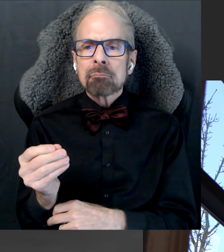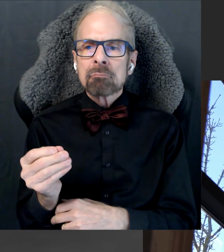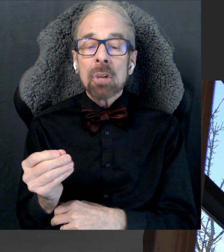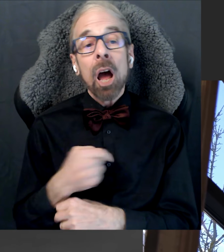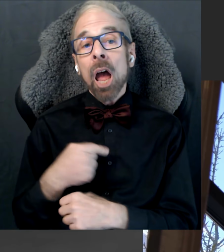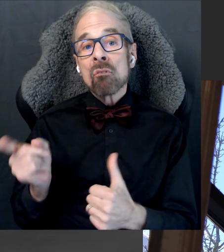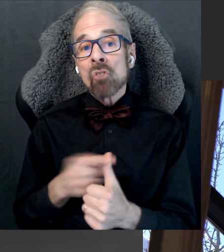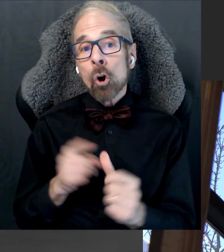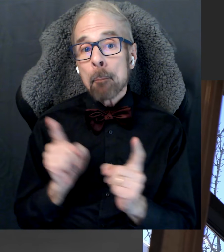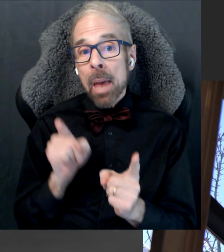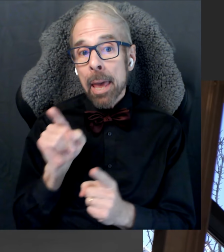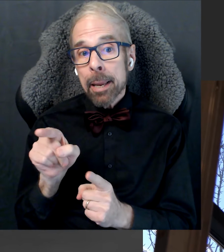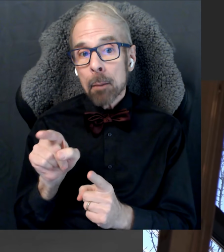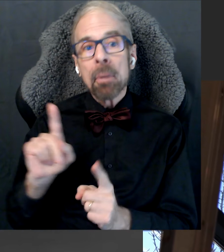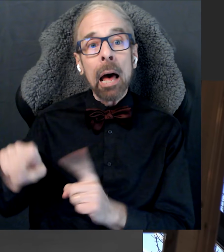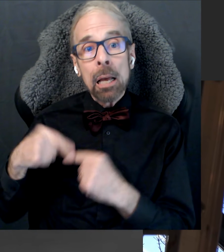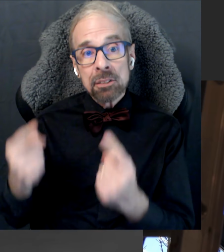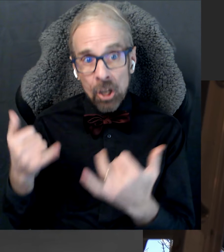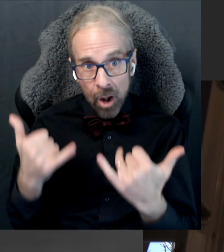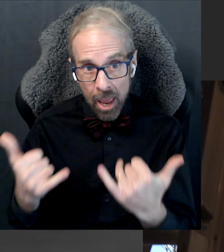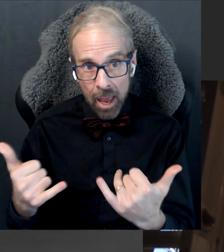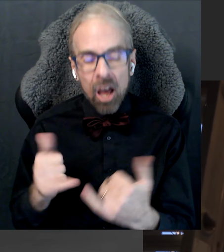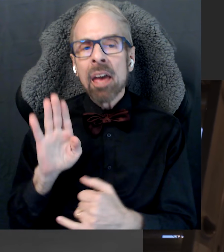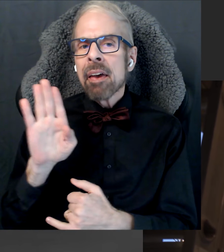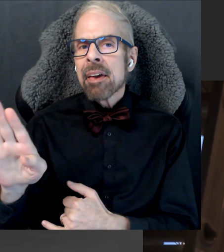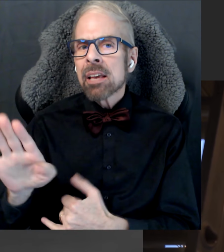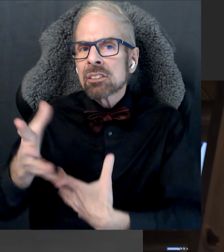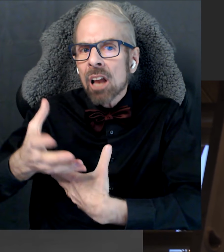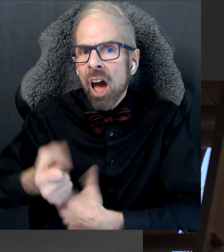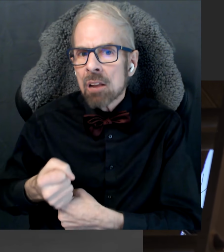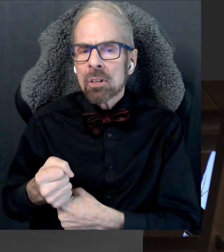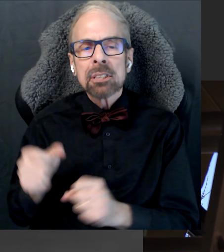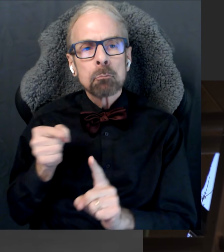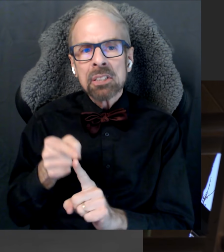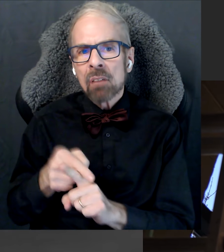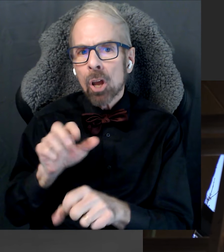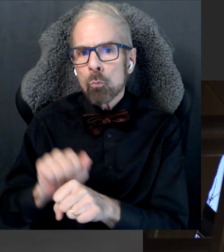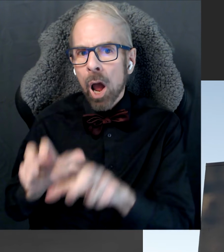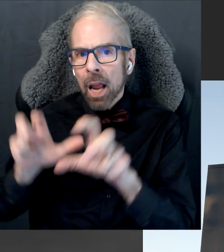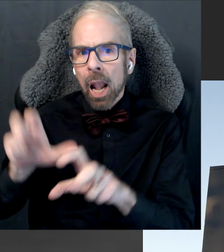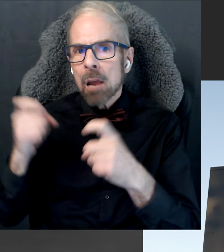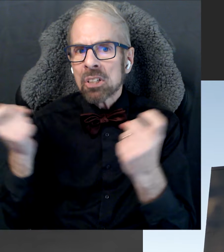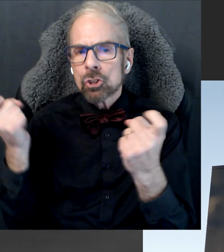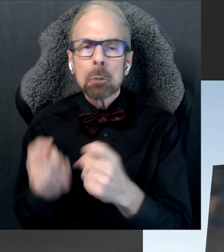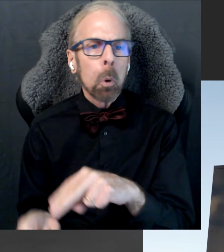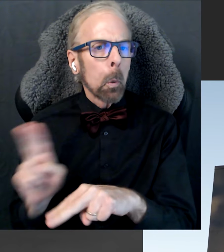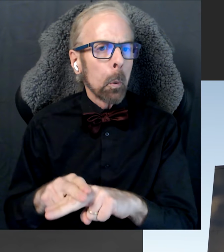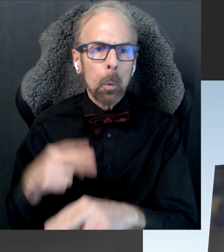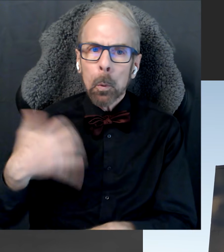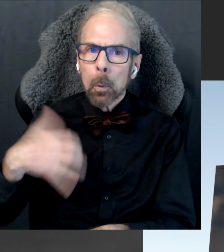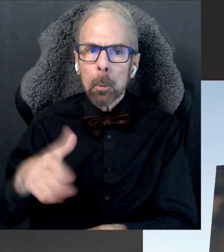from when I first met him to now, his confidence, specifically at the rock climbing gym, has gone up